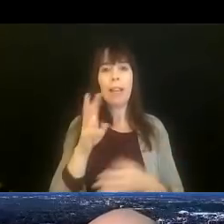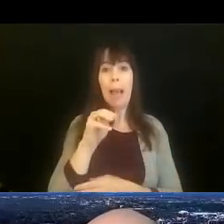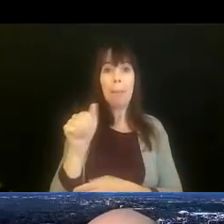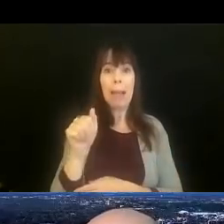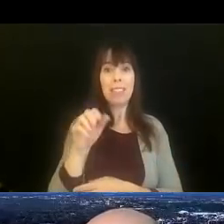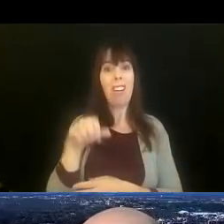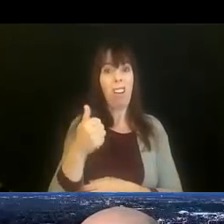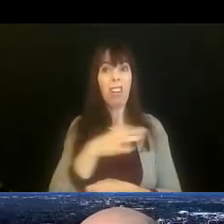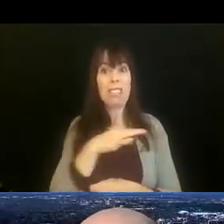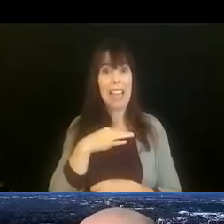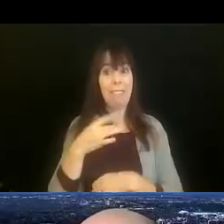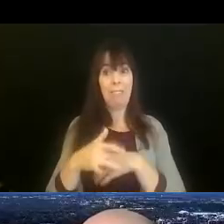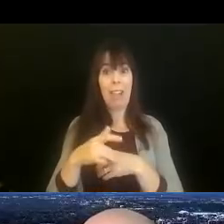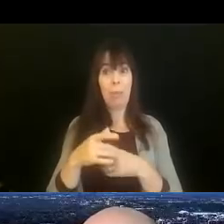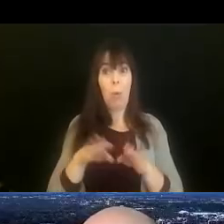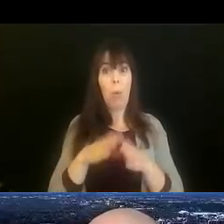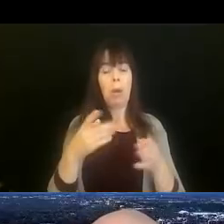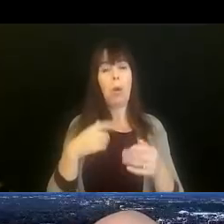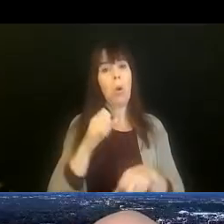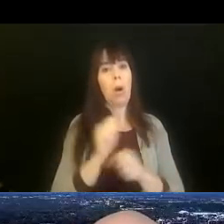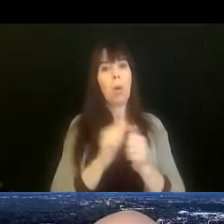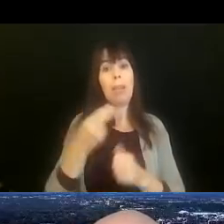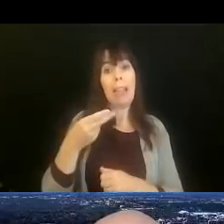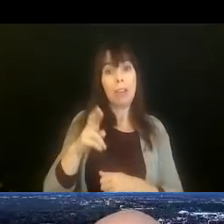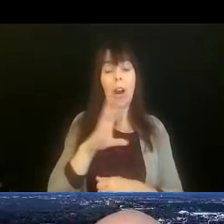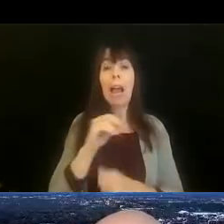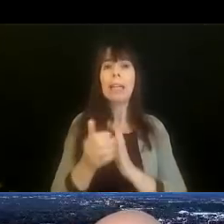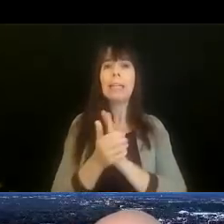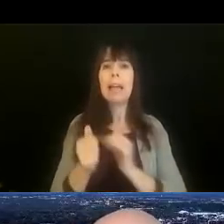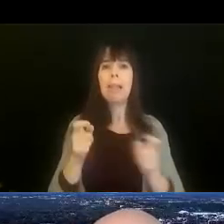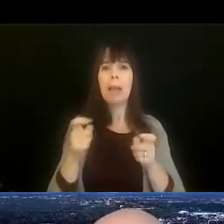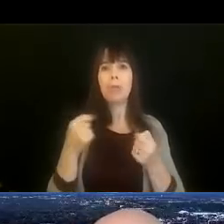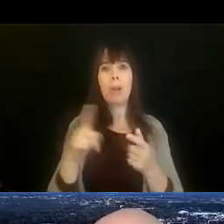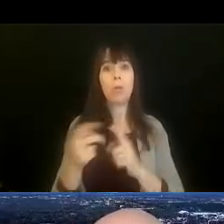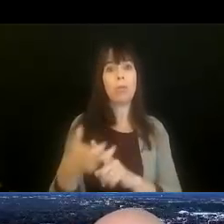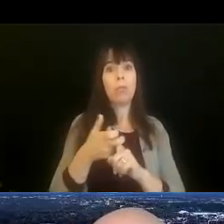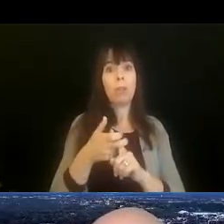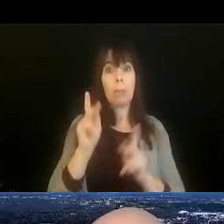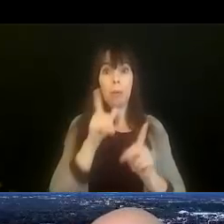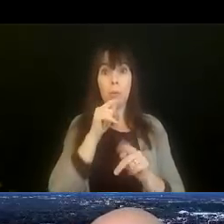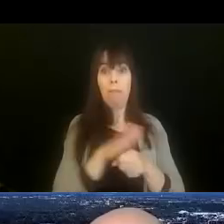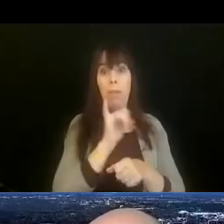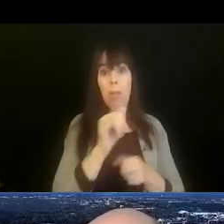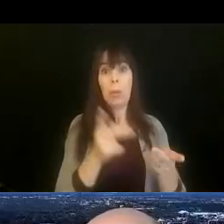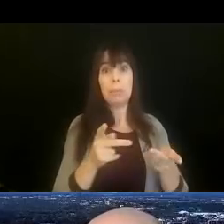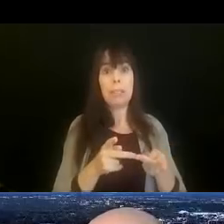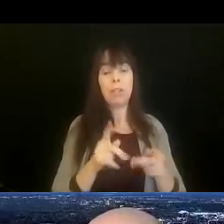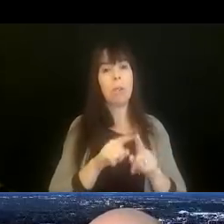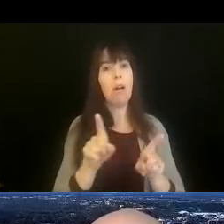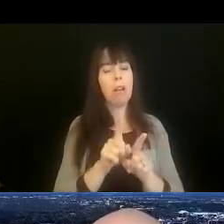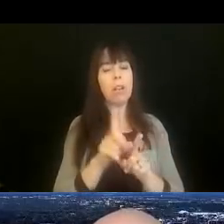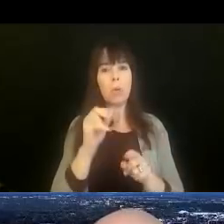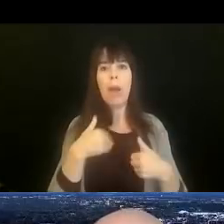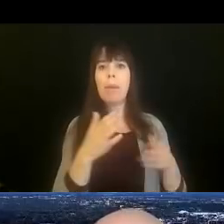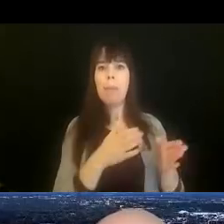others, and we are working with HR to try and talent management to try to recruit those. But we do have a plan